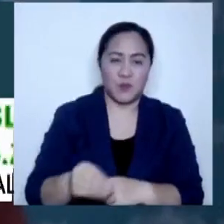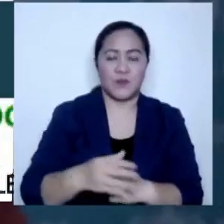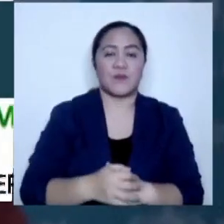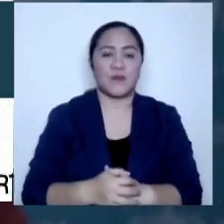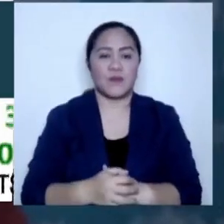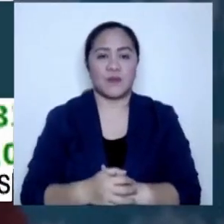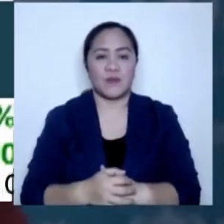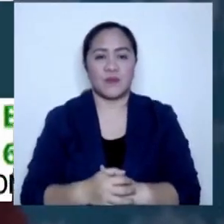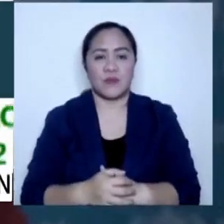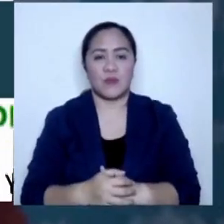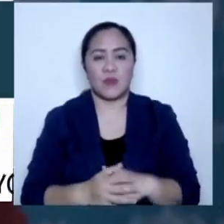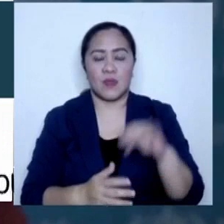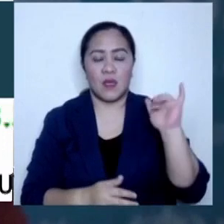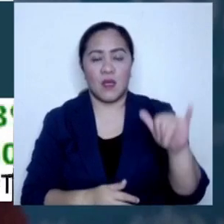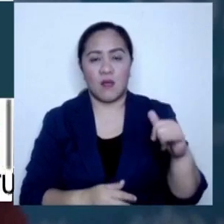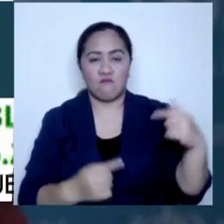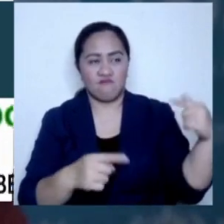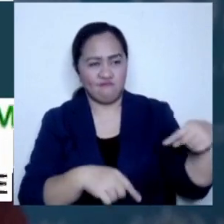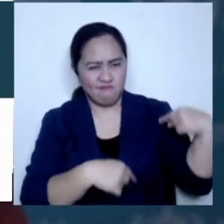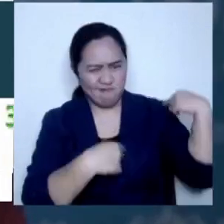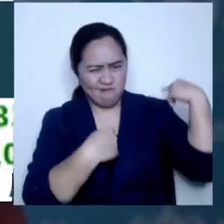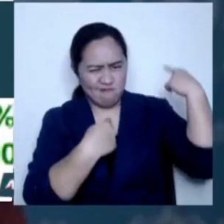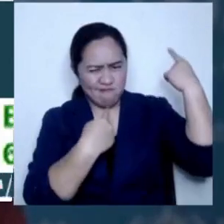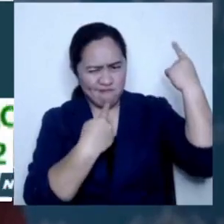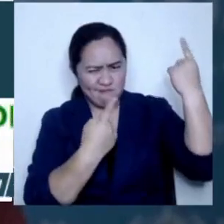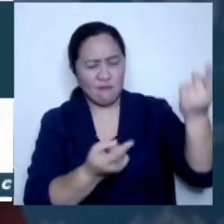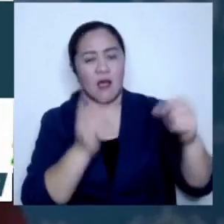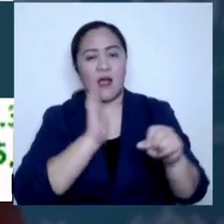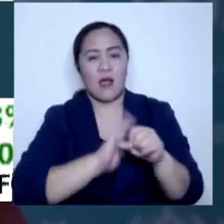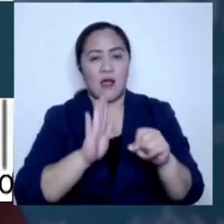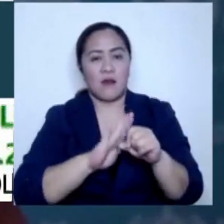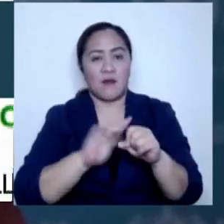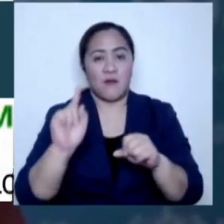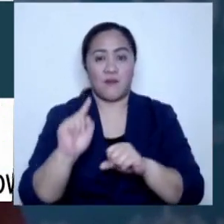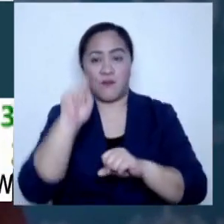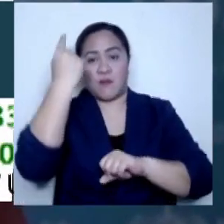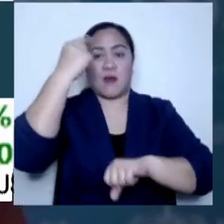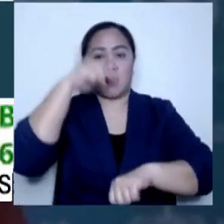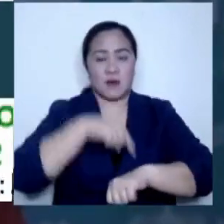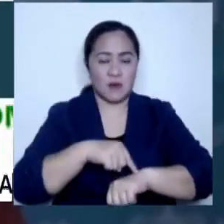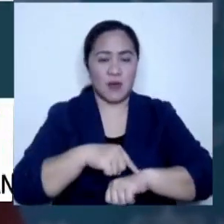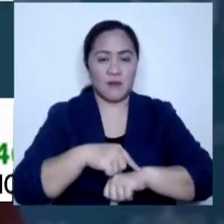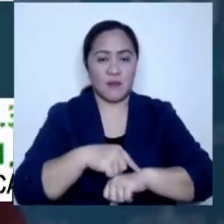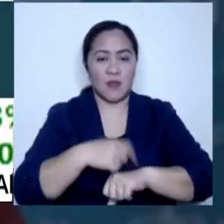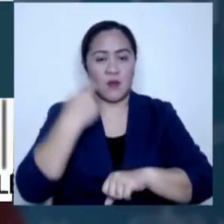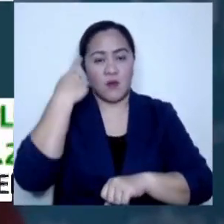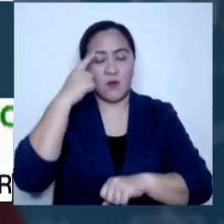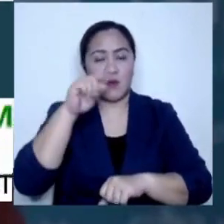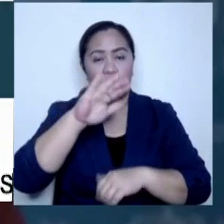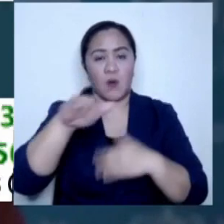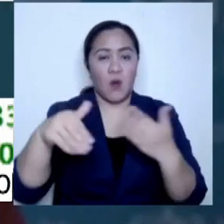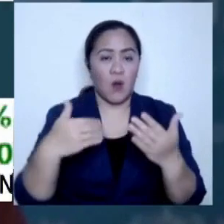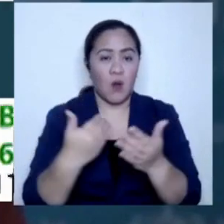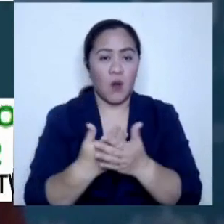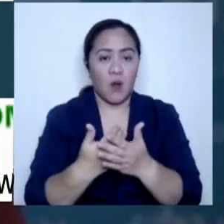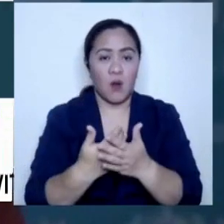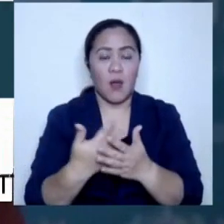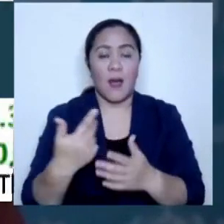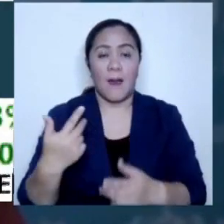for an effective malaria vaccine, and now for the first time ever, we have such a vaccine recommended for widespread